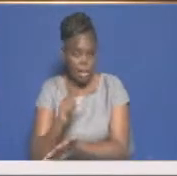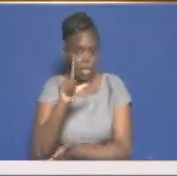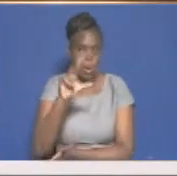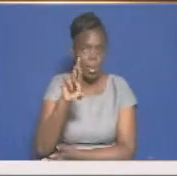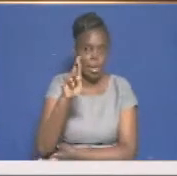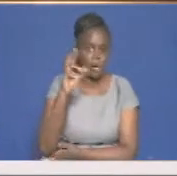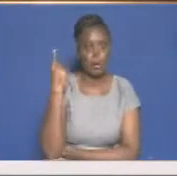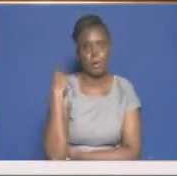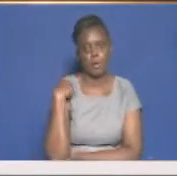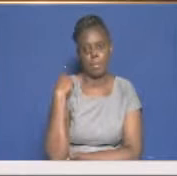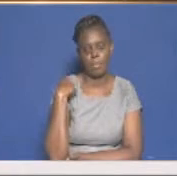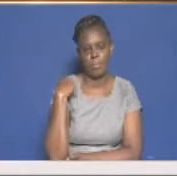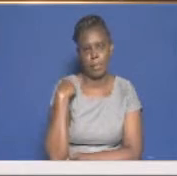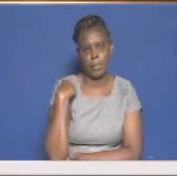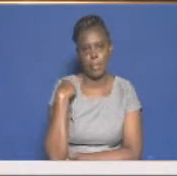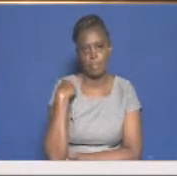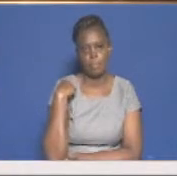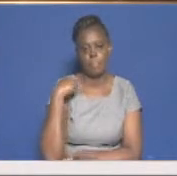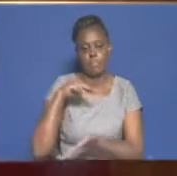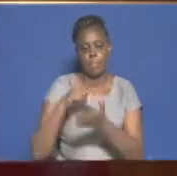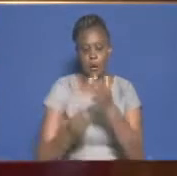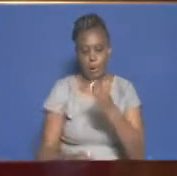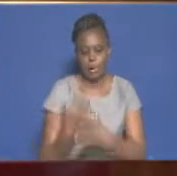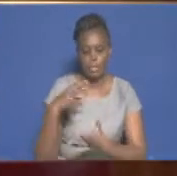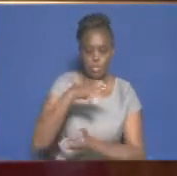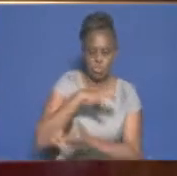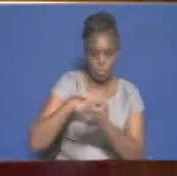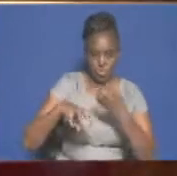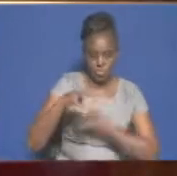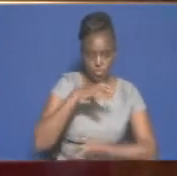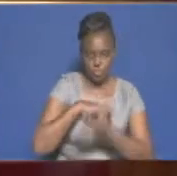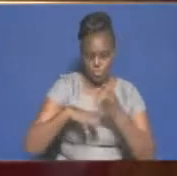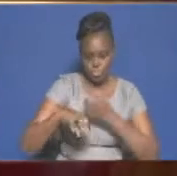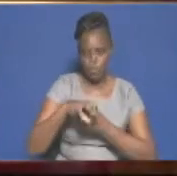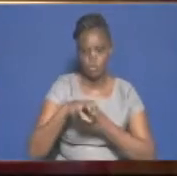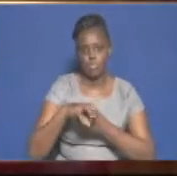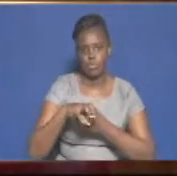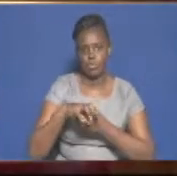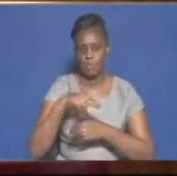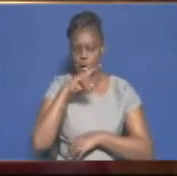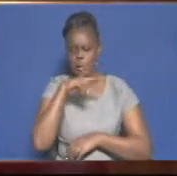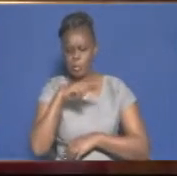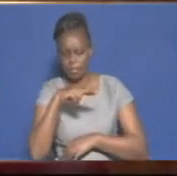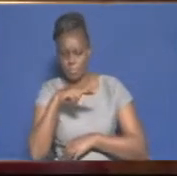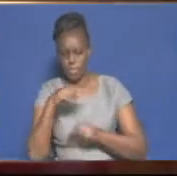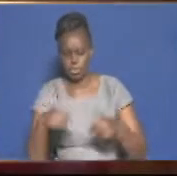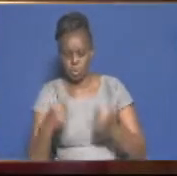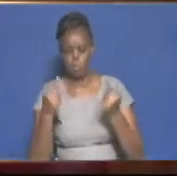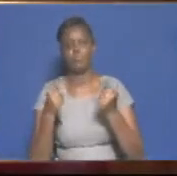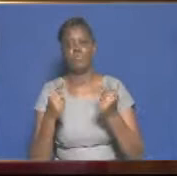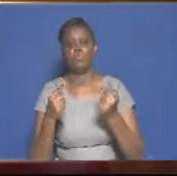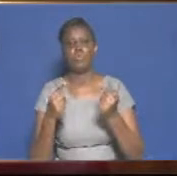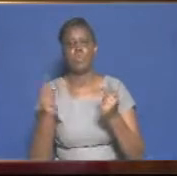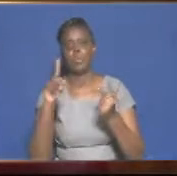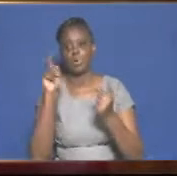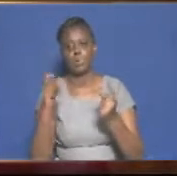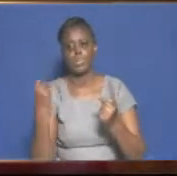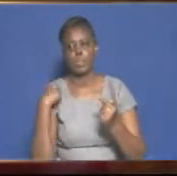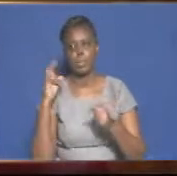numbers, thereby creating confusion, suspicious, and conflict? Question number